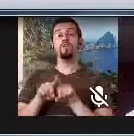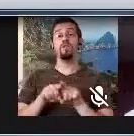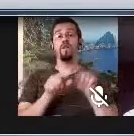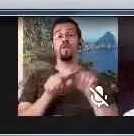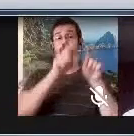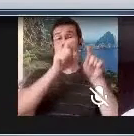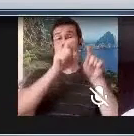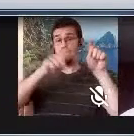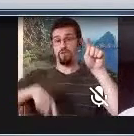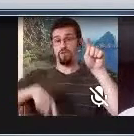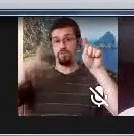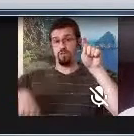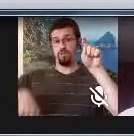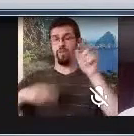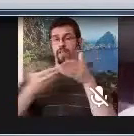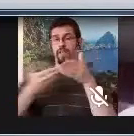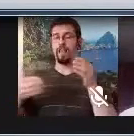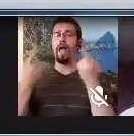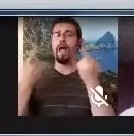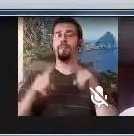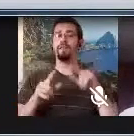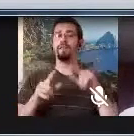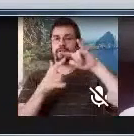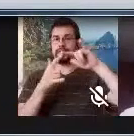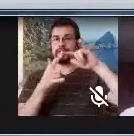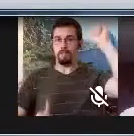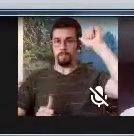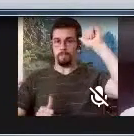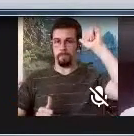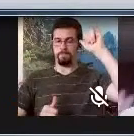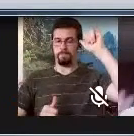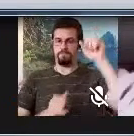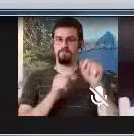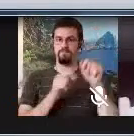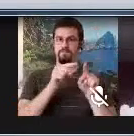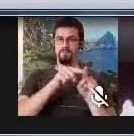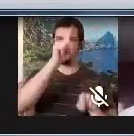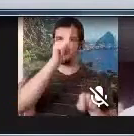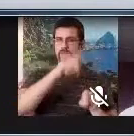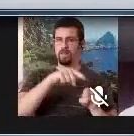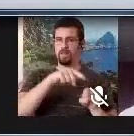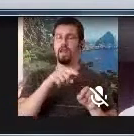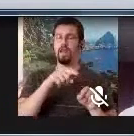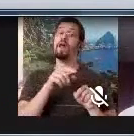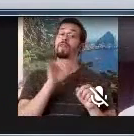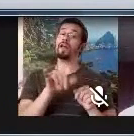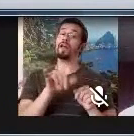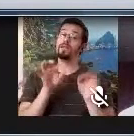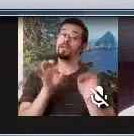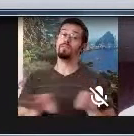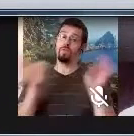once, elements of musical notation, which tend to be very important to composers.